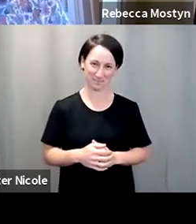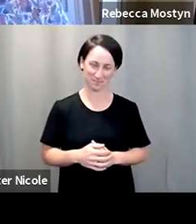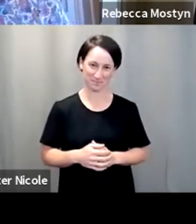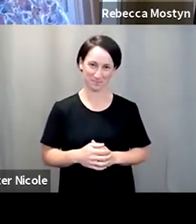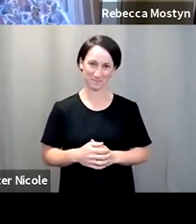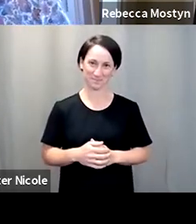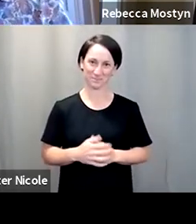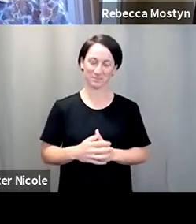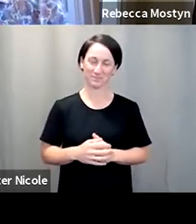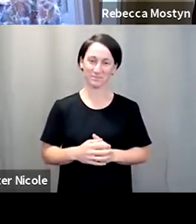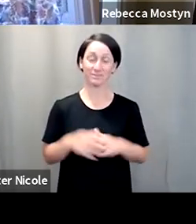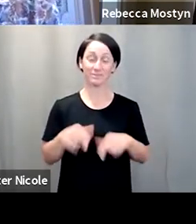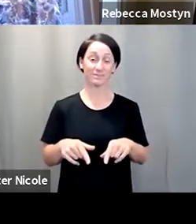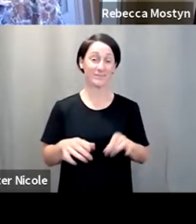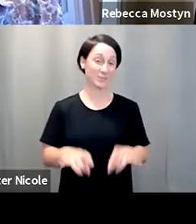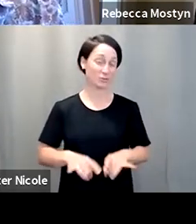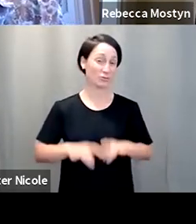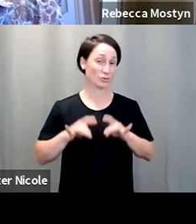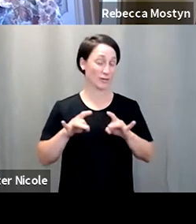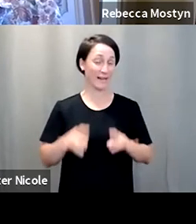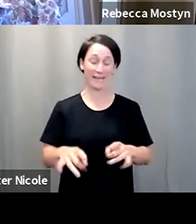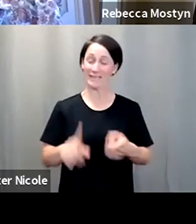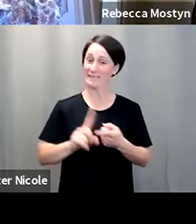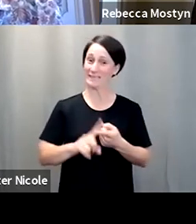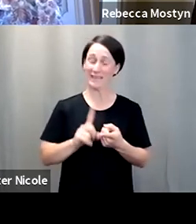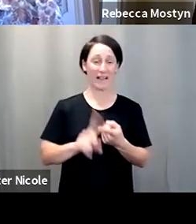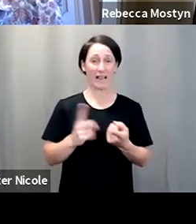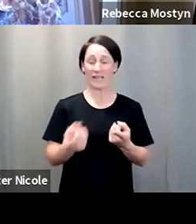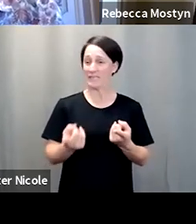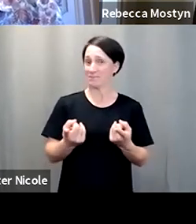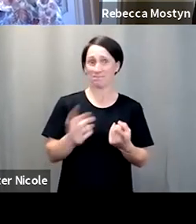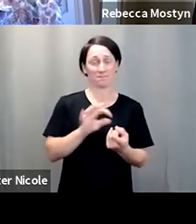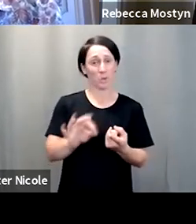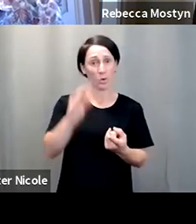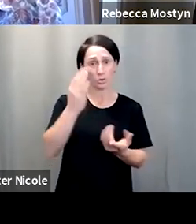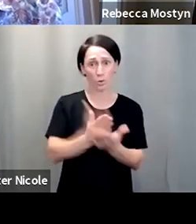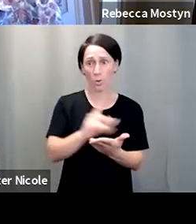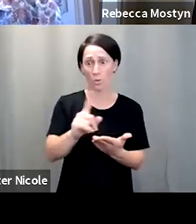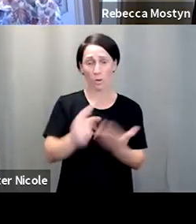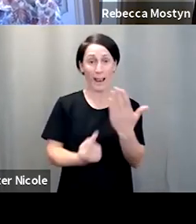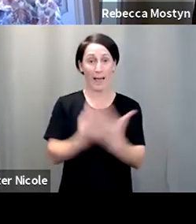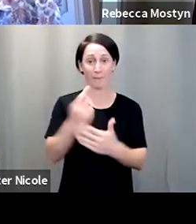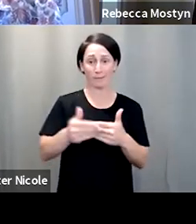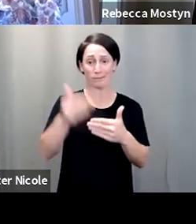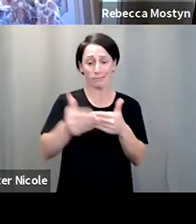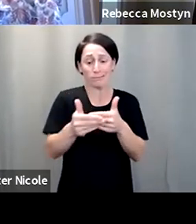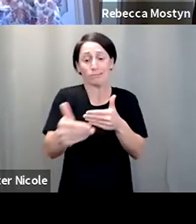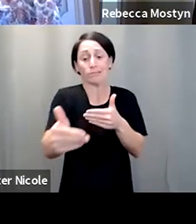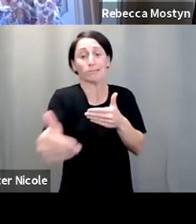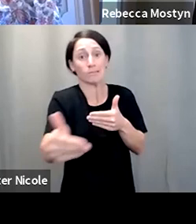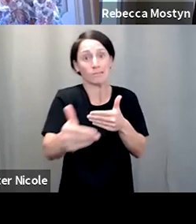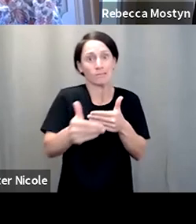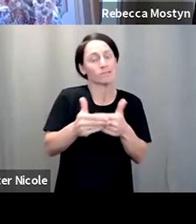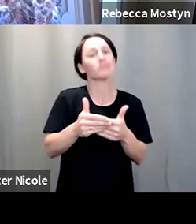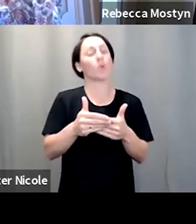particularly as we in Australia face the uncertainty around events being able to go ahead, that strategic and clear communication is going